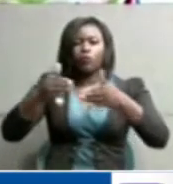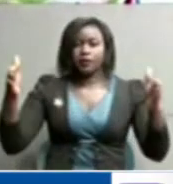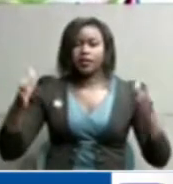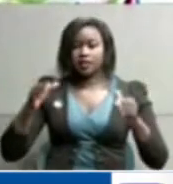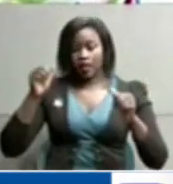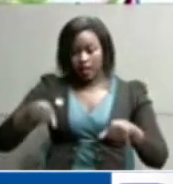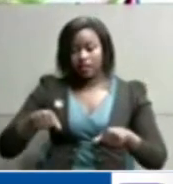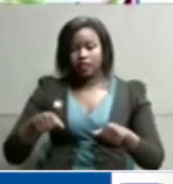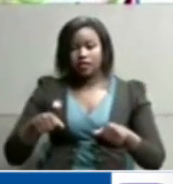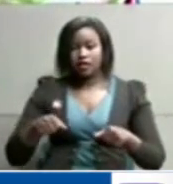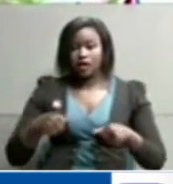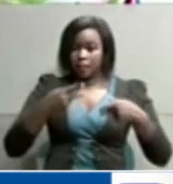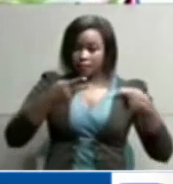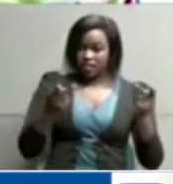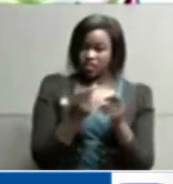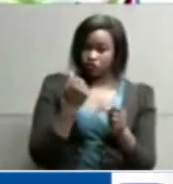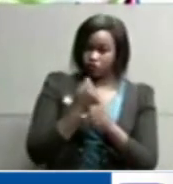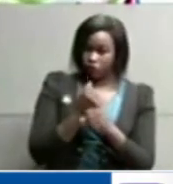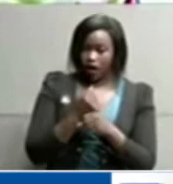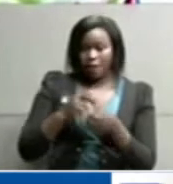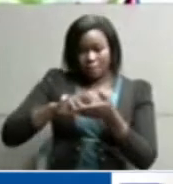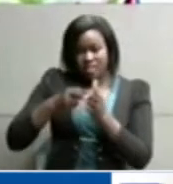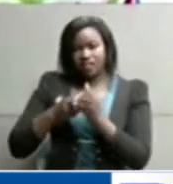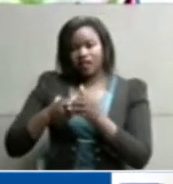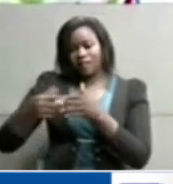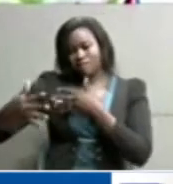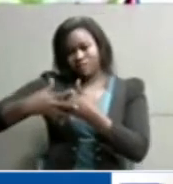The workplaces are factories,